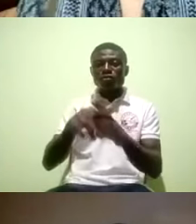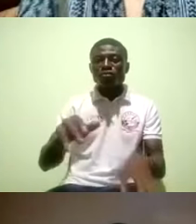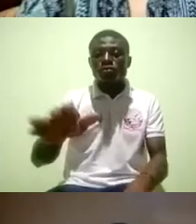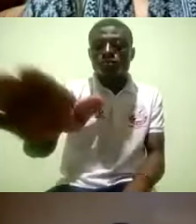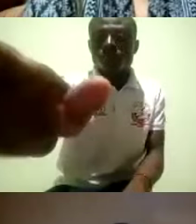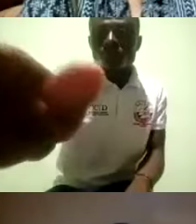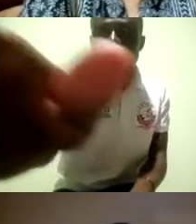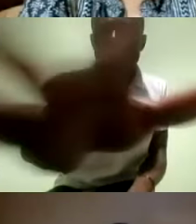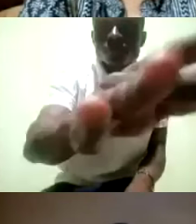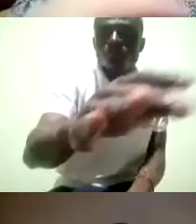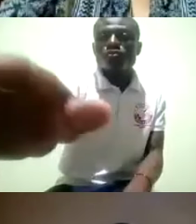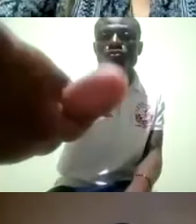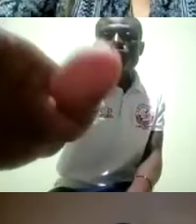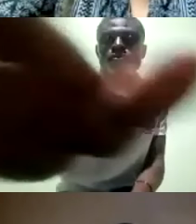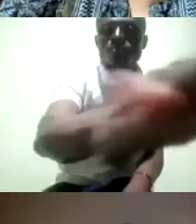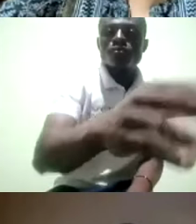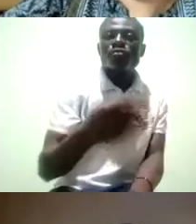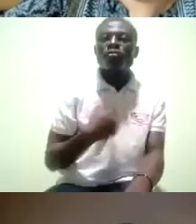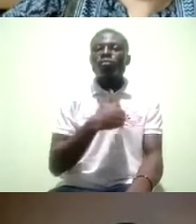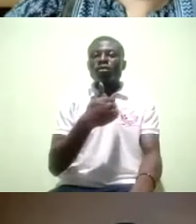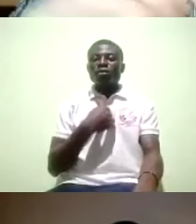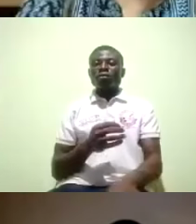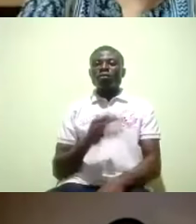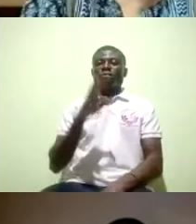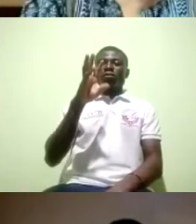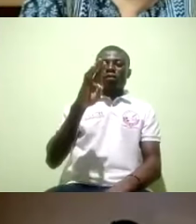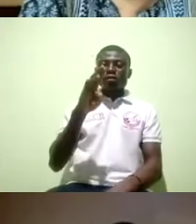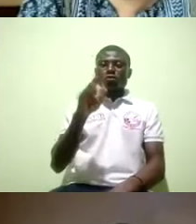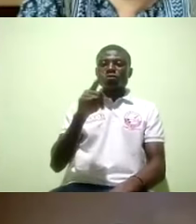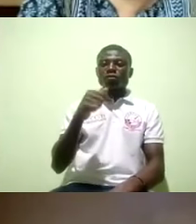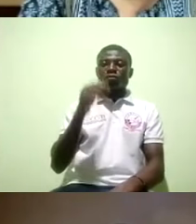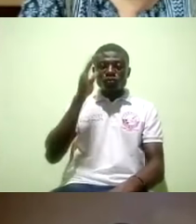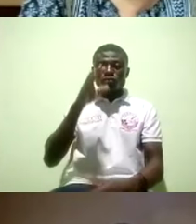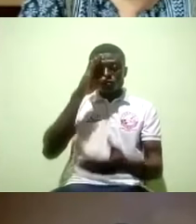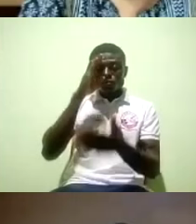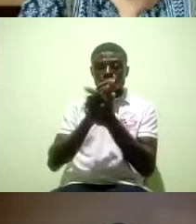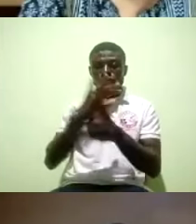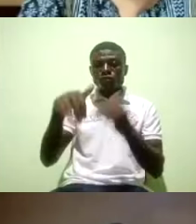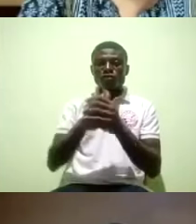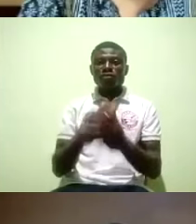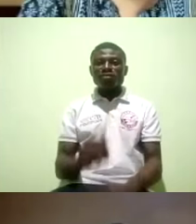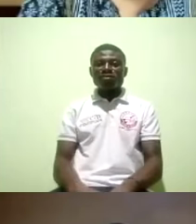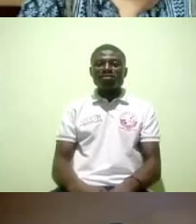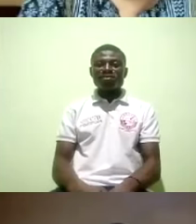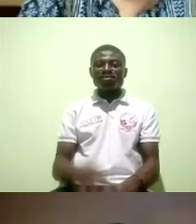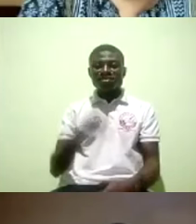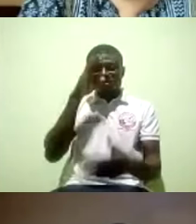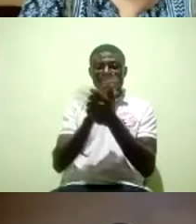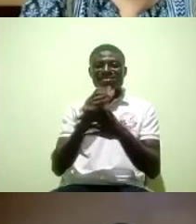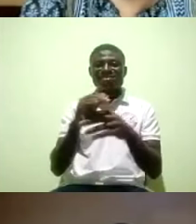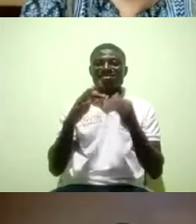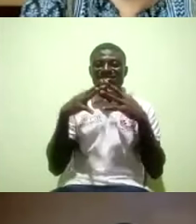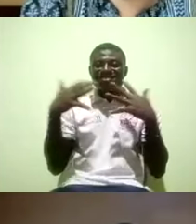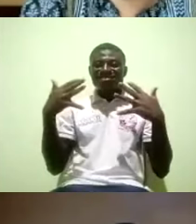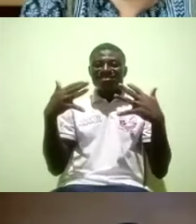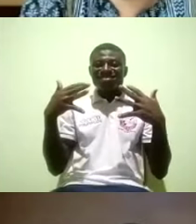Yay! So we currently have six screens, and I'm going to take the pictures myself. So do your best poses.